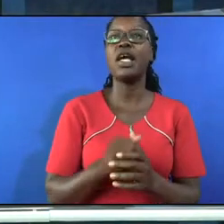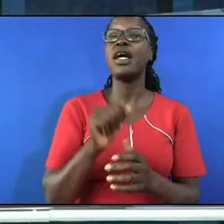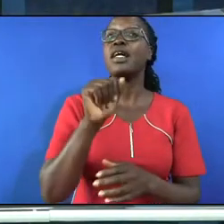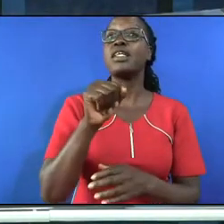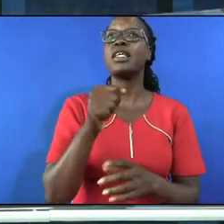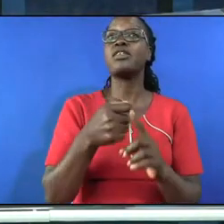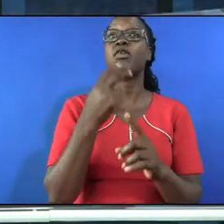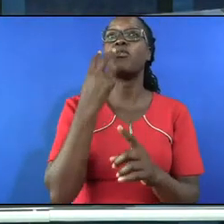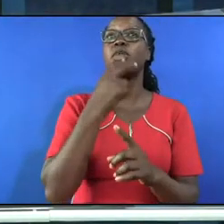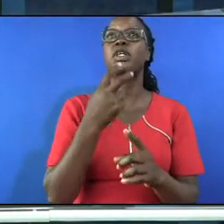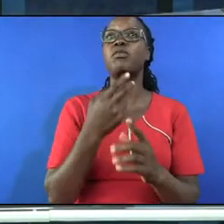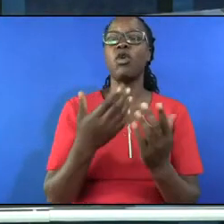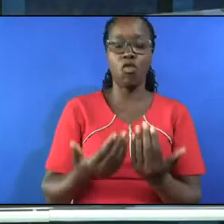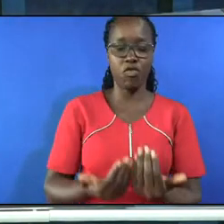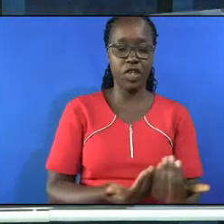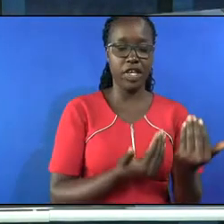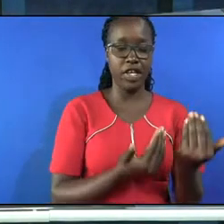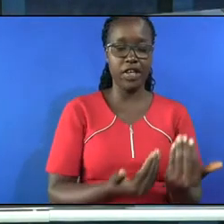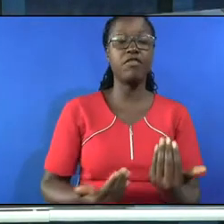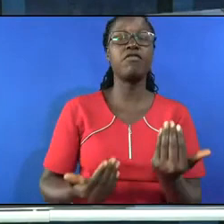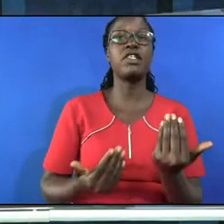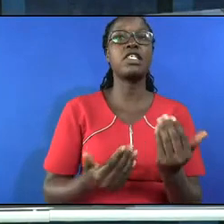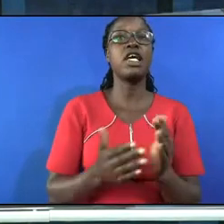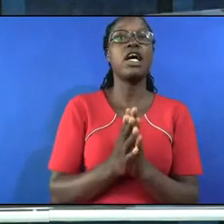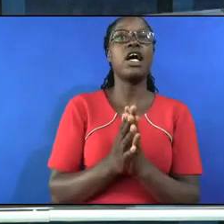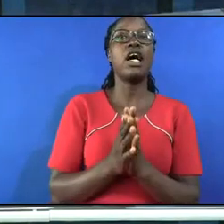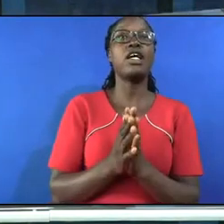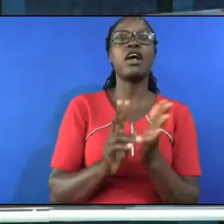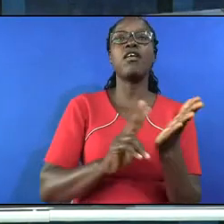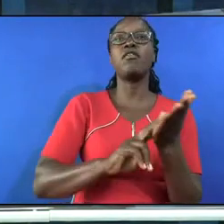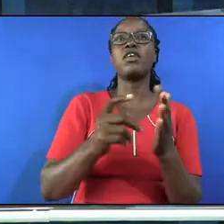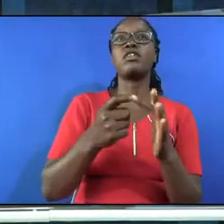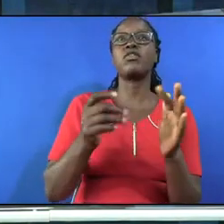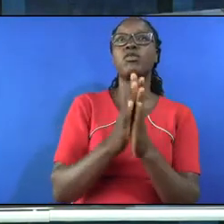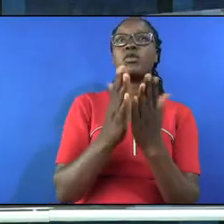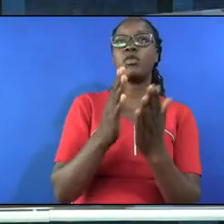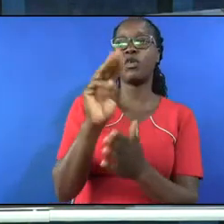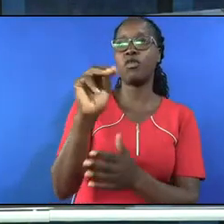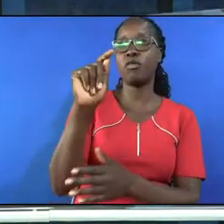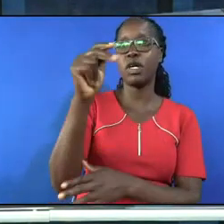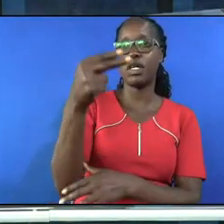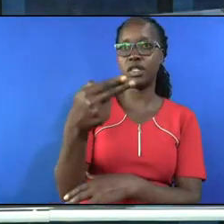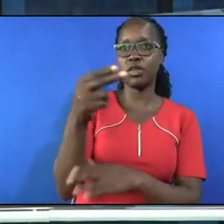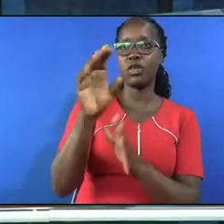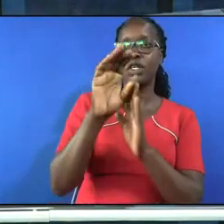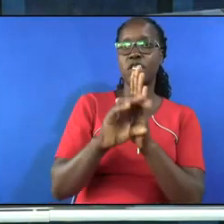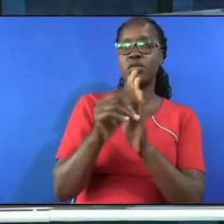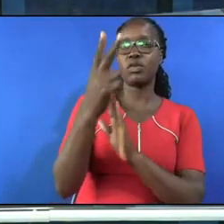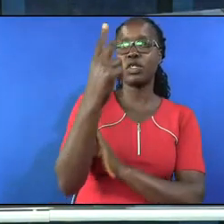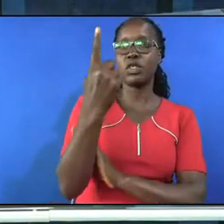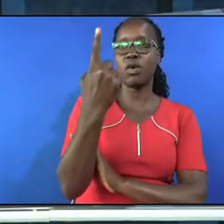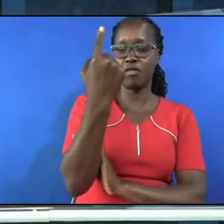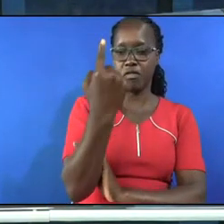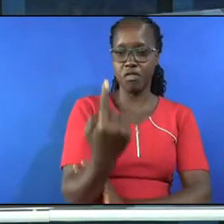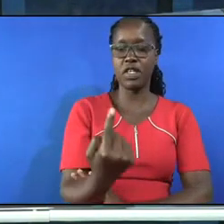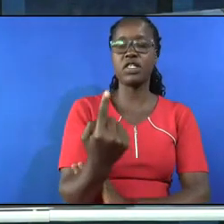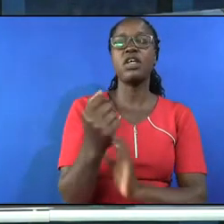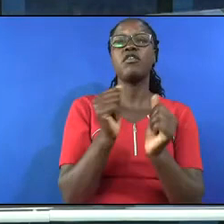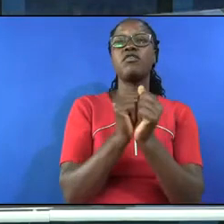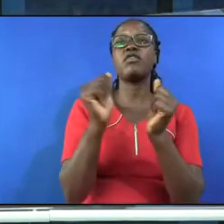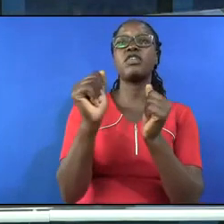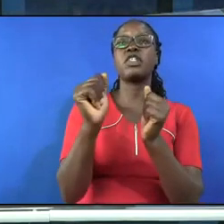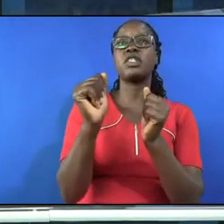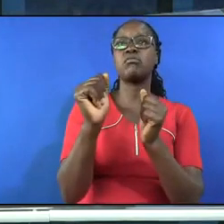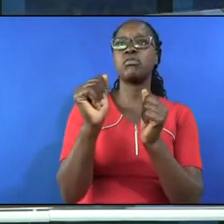Yes, from the lips of infants. And our key text comes from the book of Matthew, chapter 21, from verse